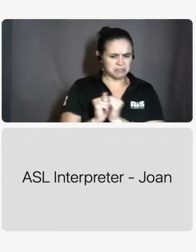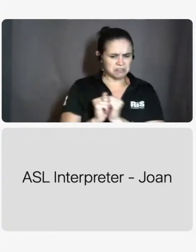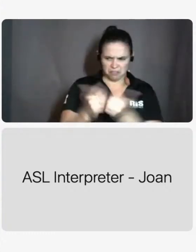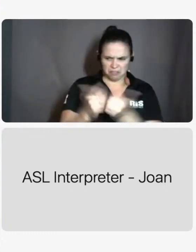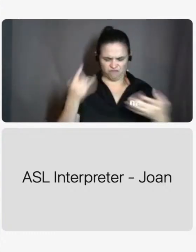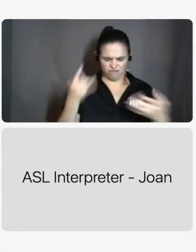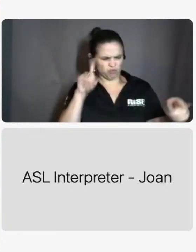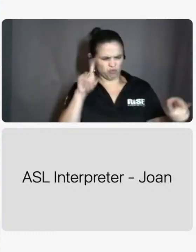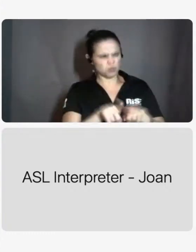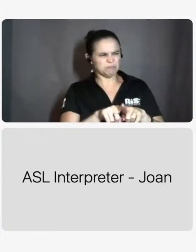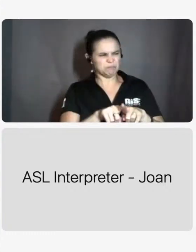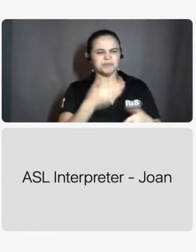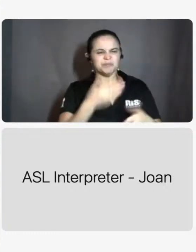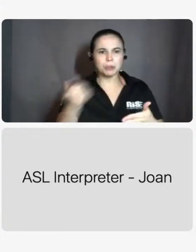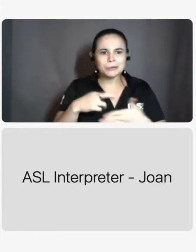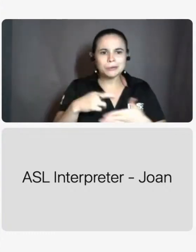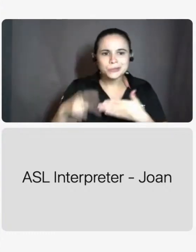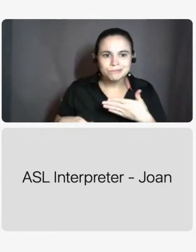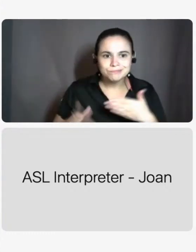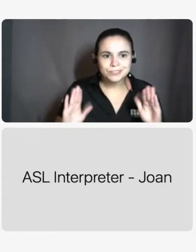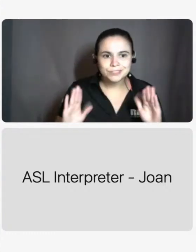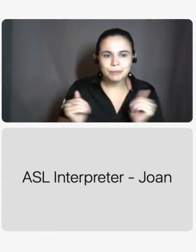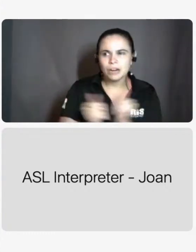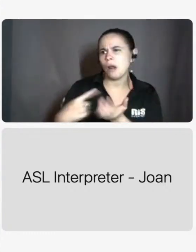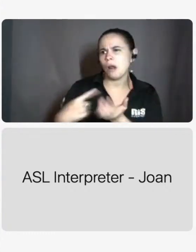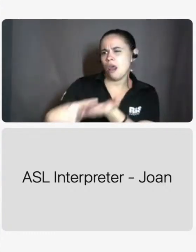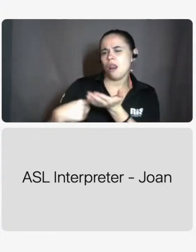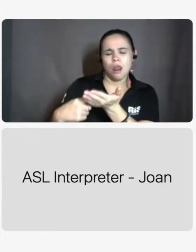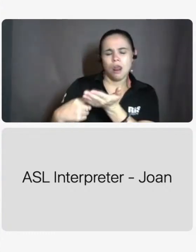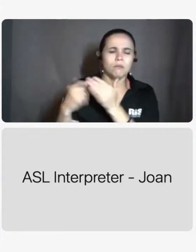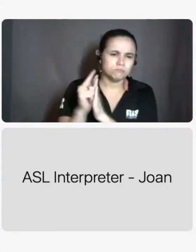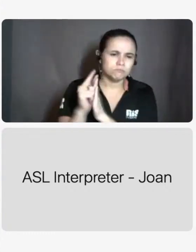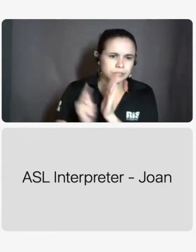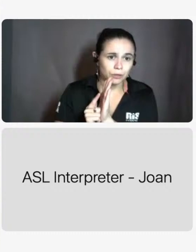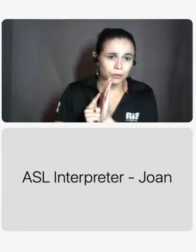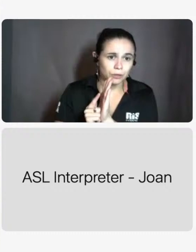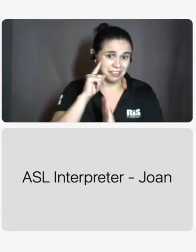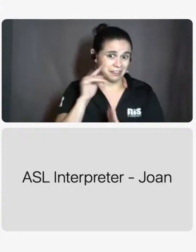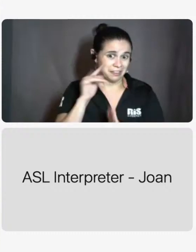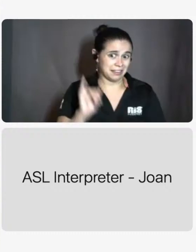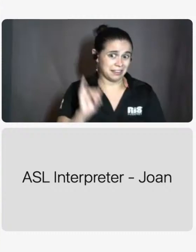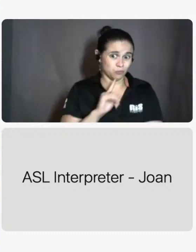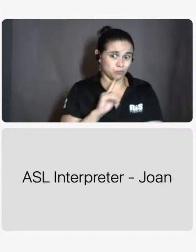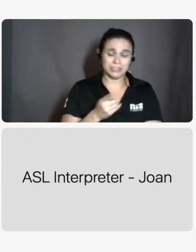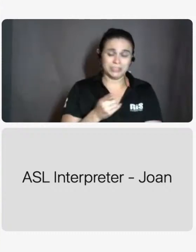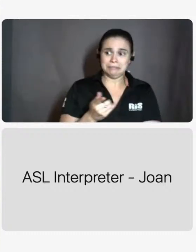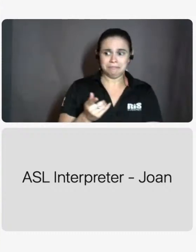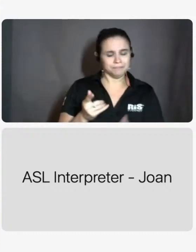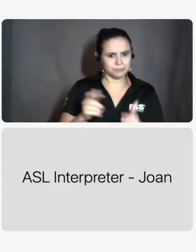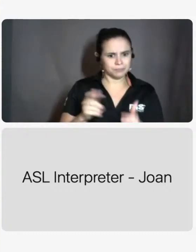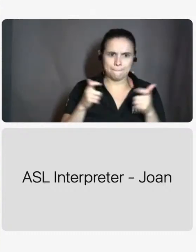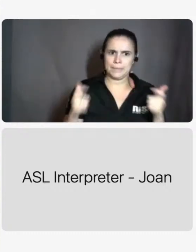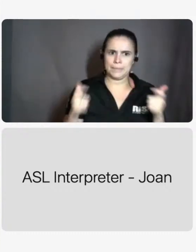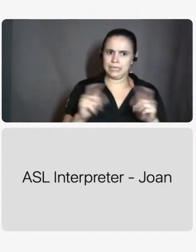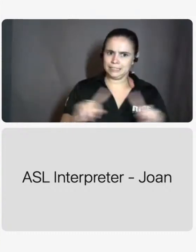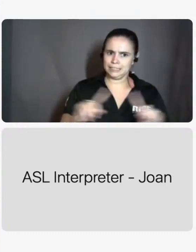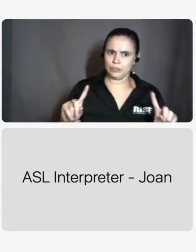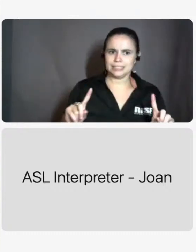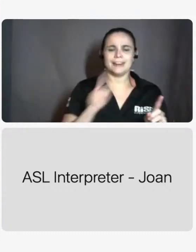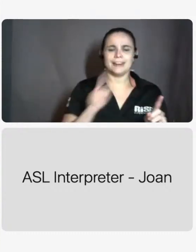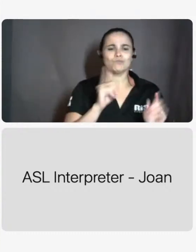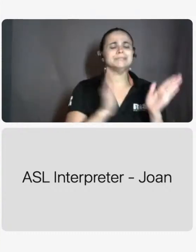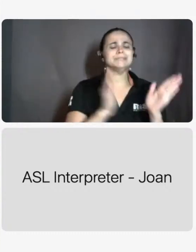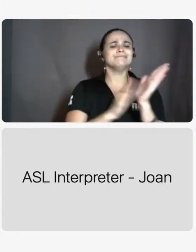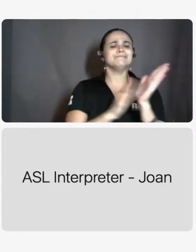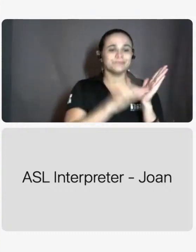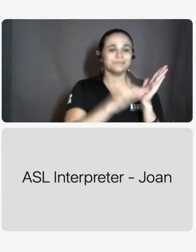that has made all the difference. And I salute the leadership, Dr. Miranda and the others here, as well as the consultants who